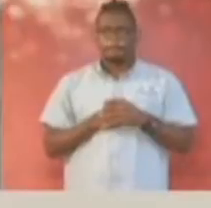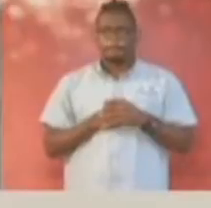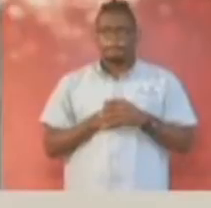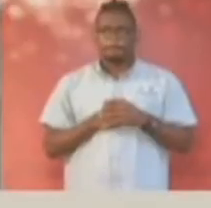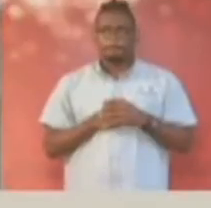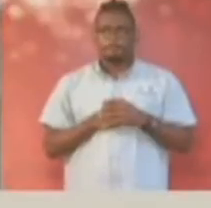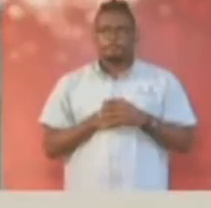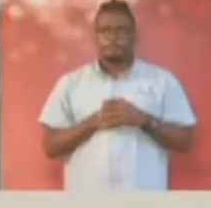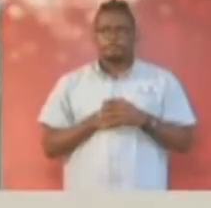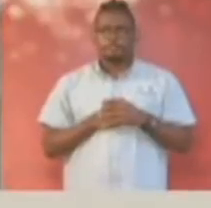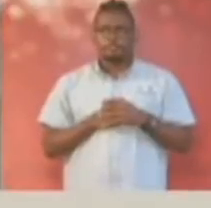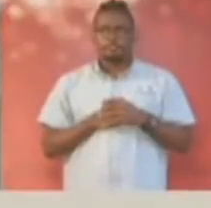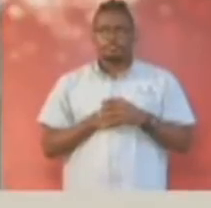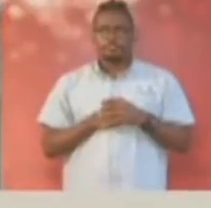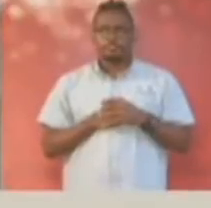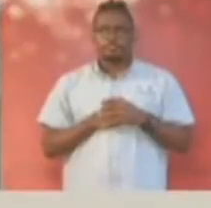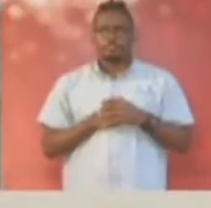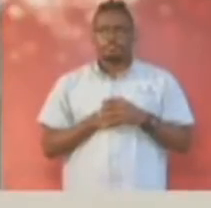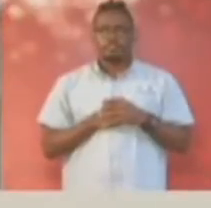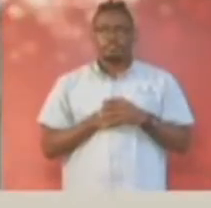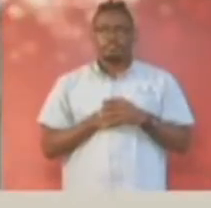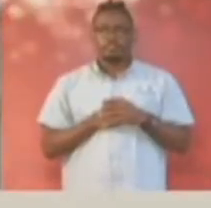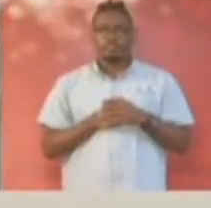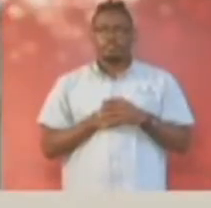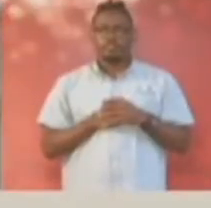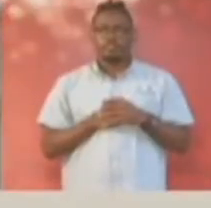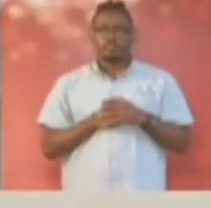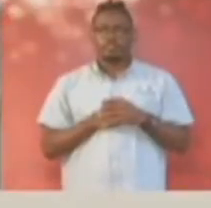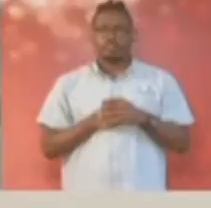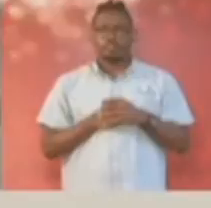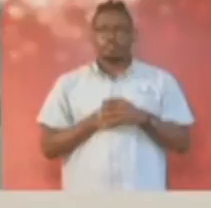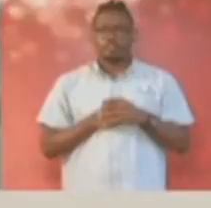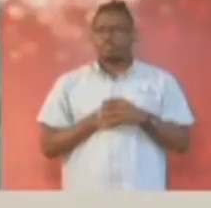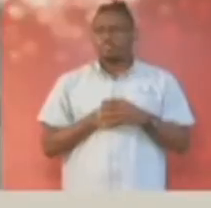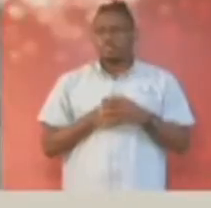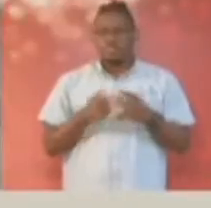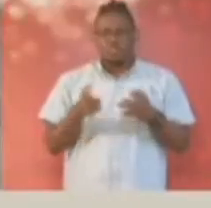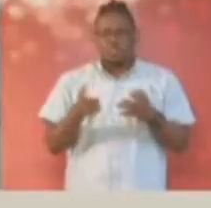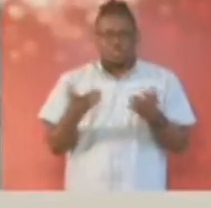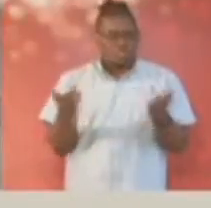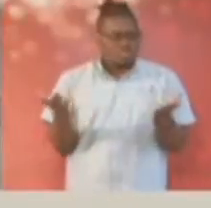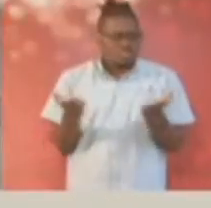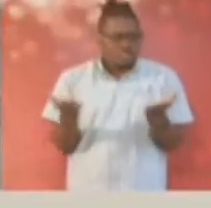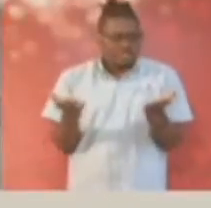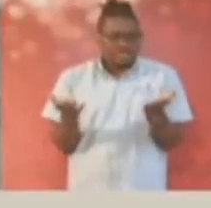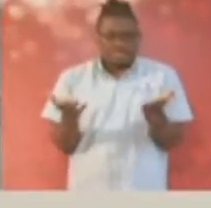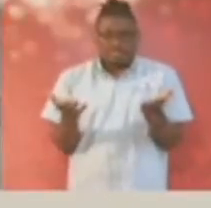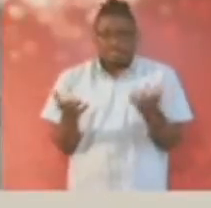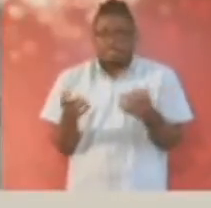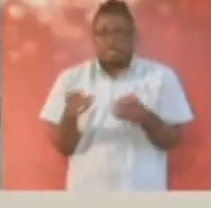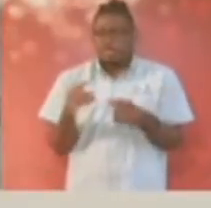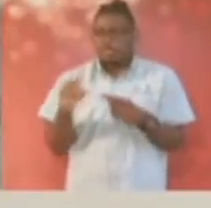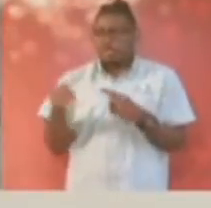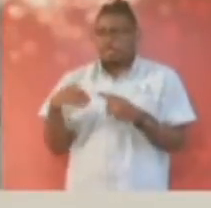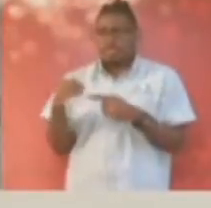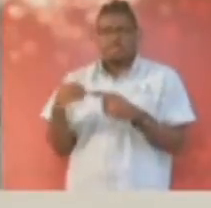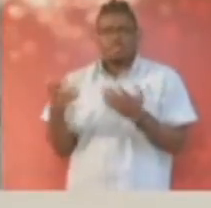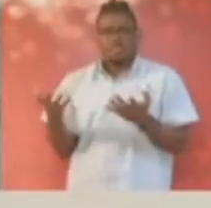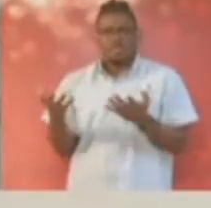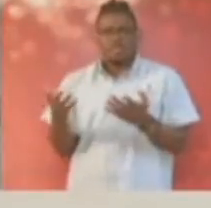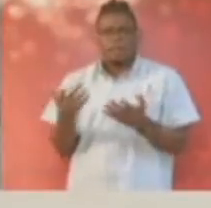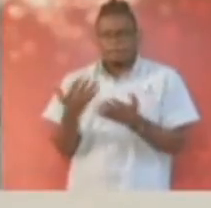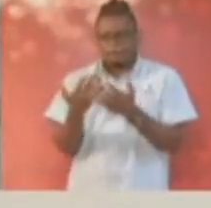So that the biological risk factors we are concerned with is the elevation of blood glucose, which